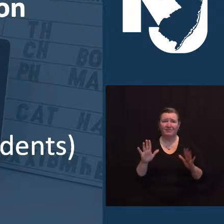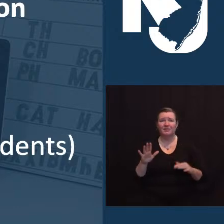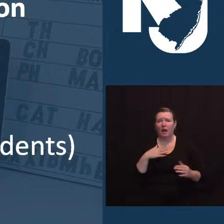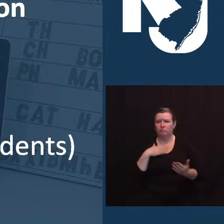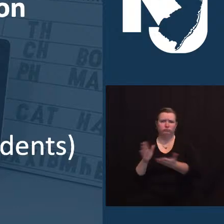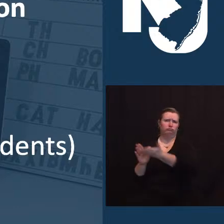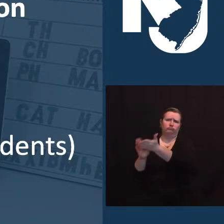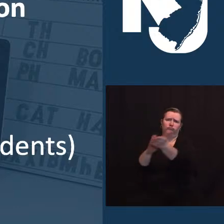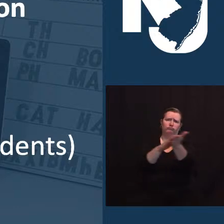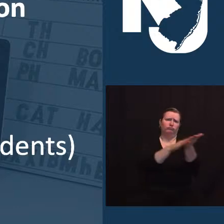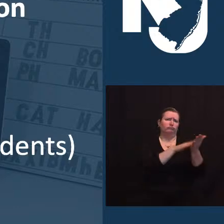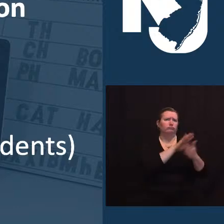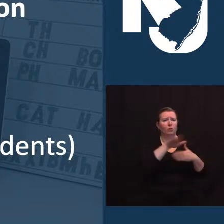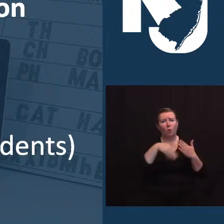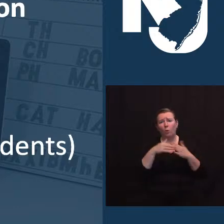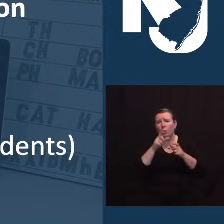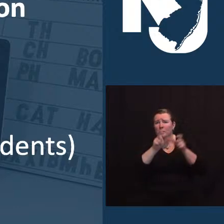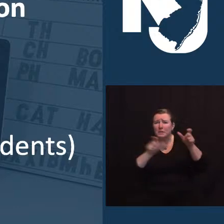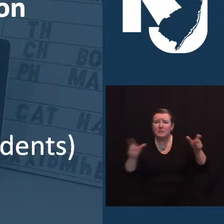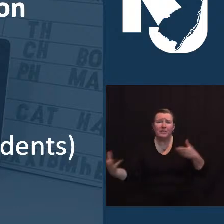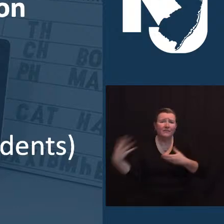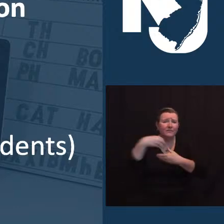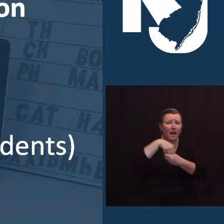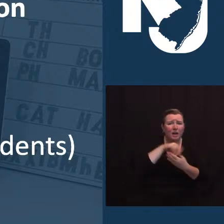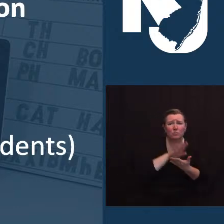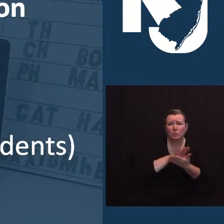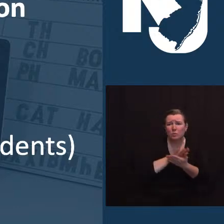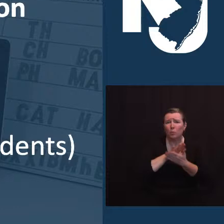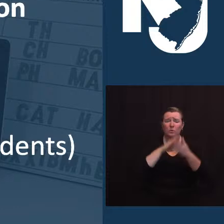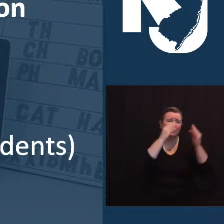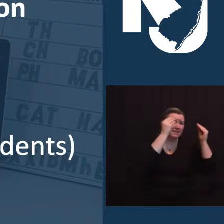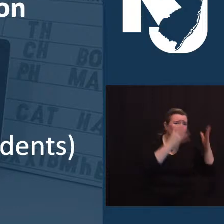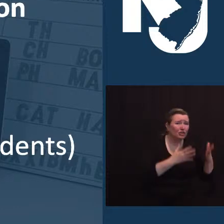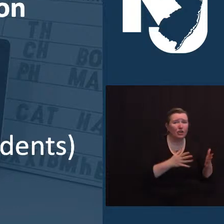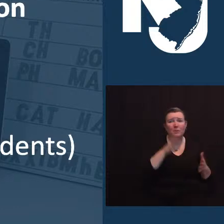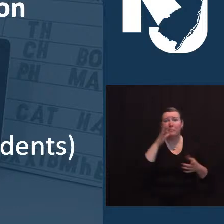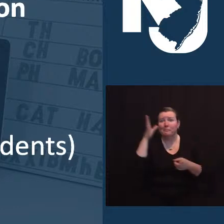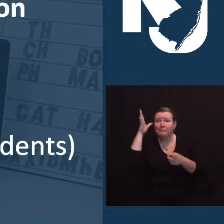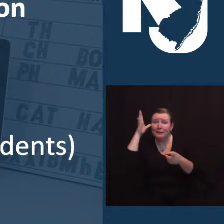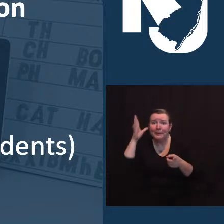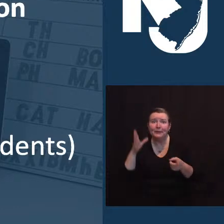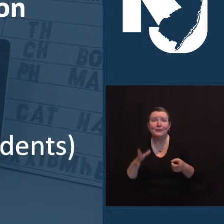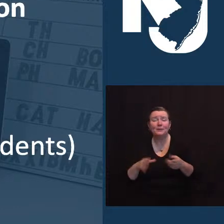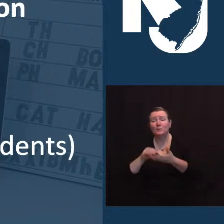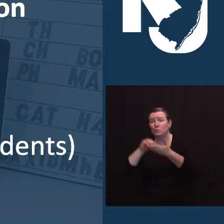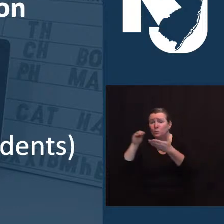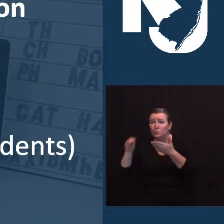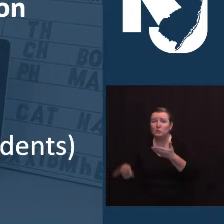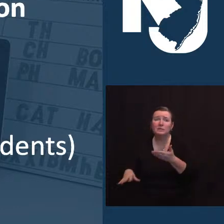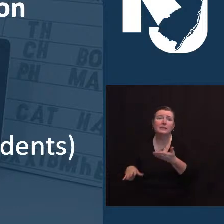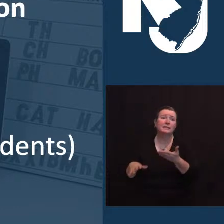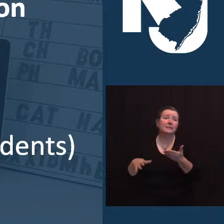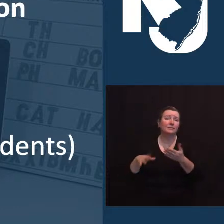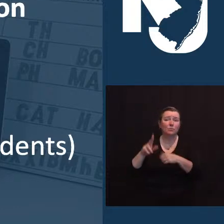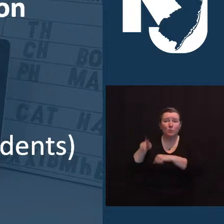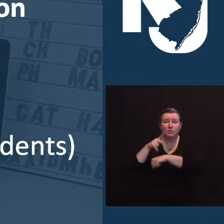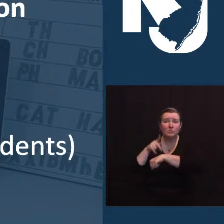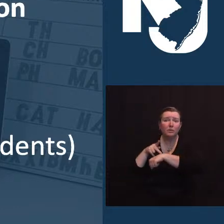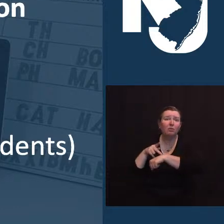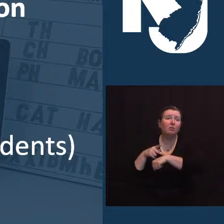associated with this school year, whether they be educators, parents, kids themselves, superintendents,